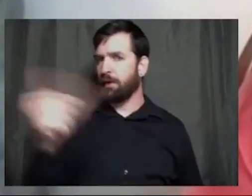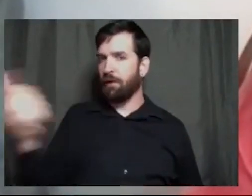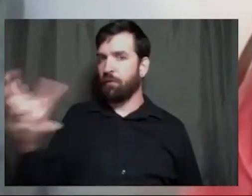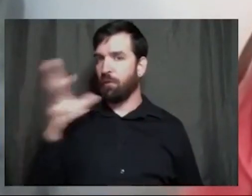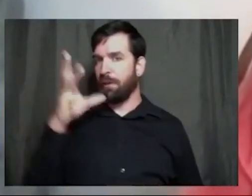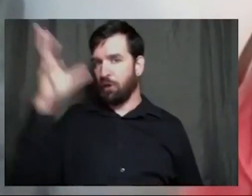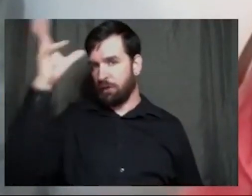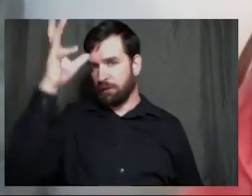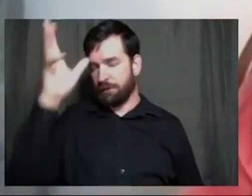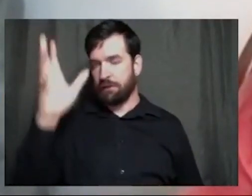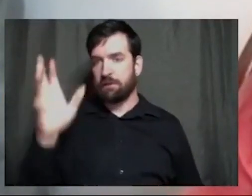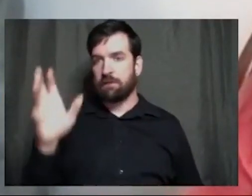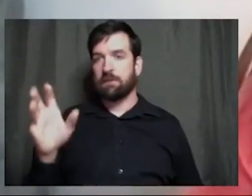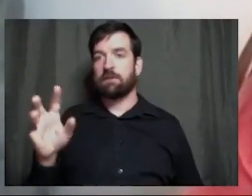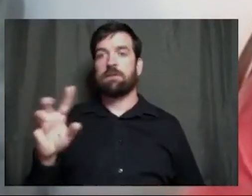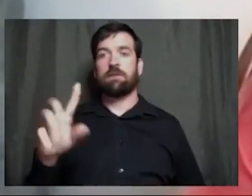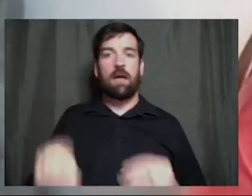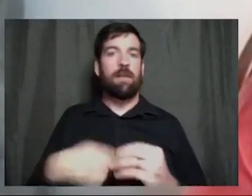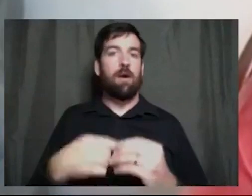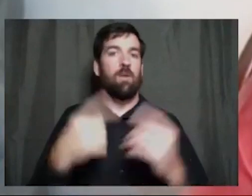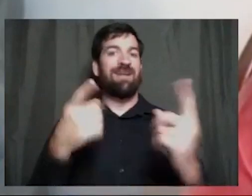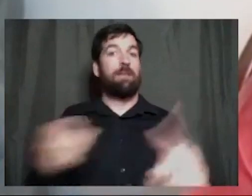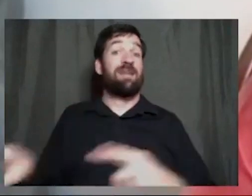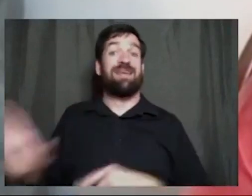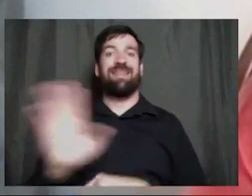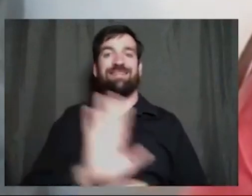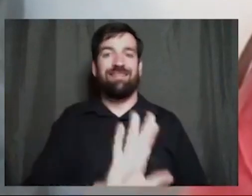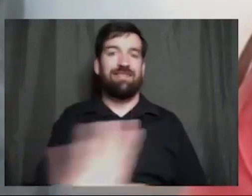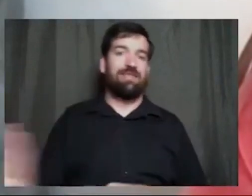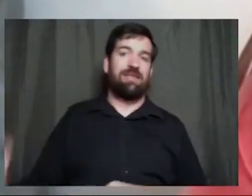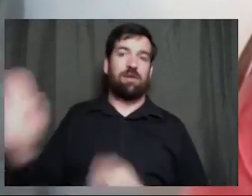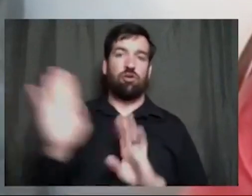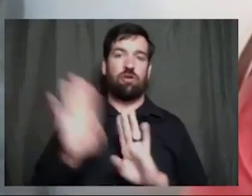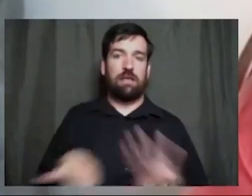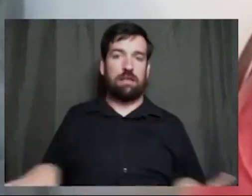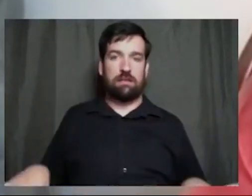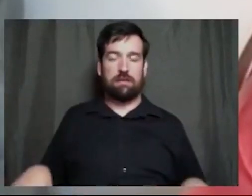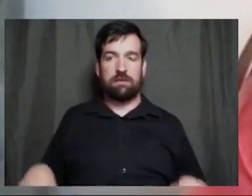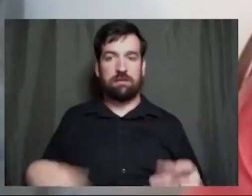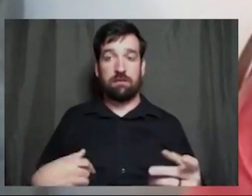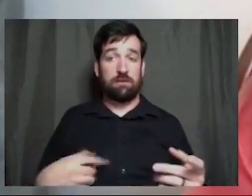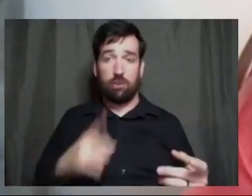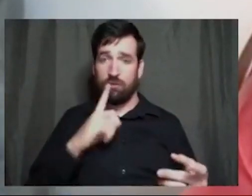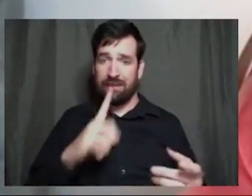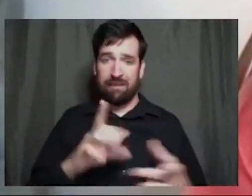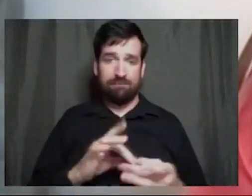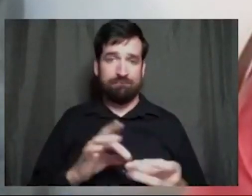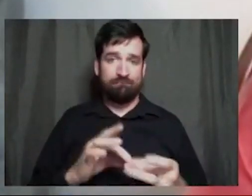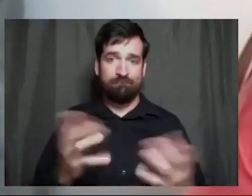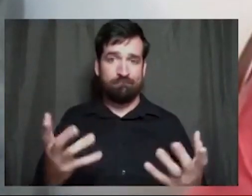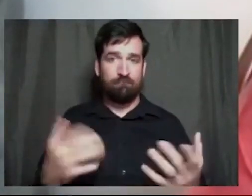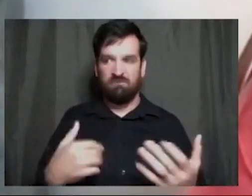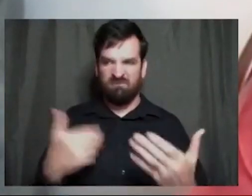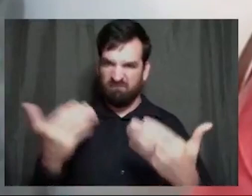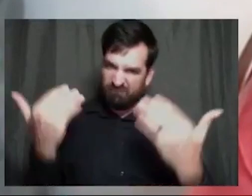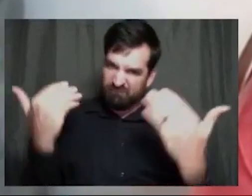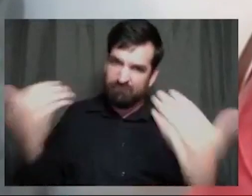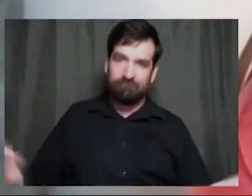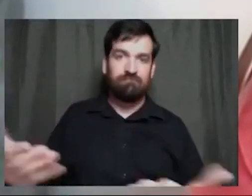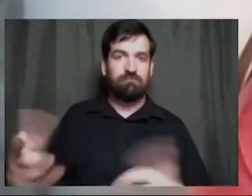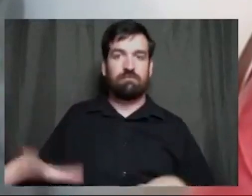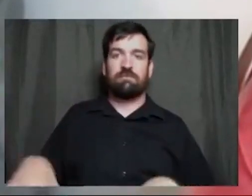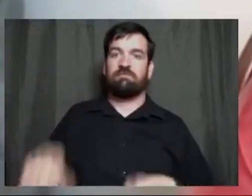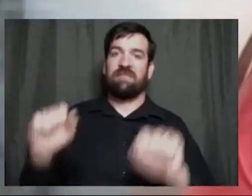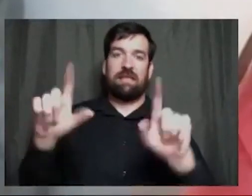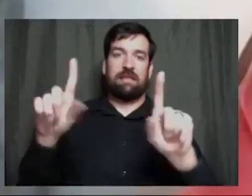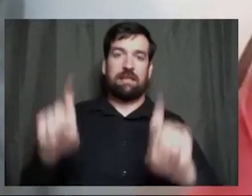group, about things that were happening with their kids. And, I really just said, go get tested. And I let